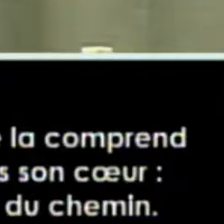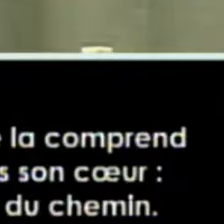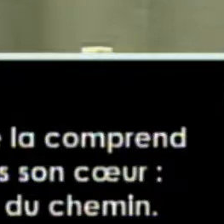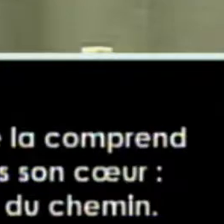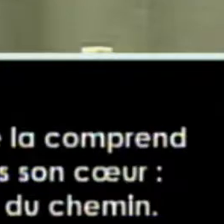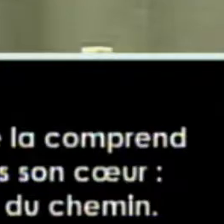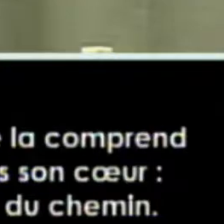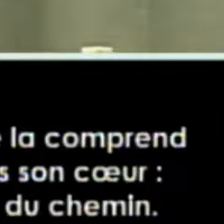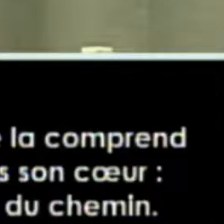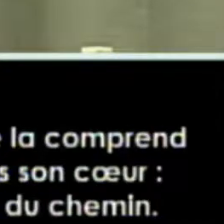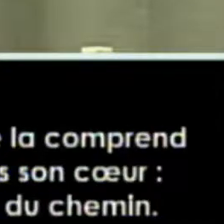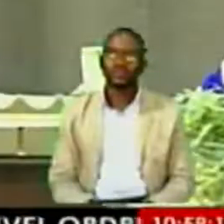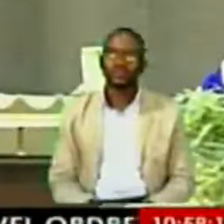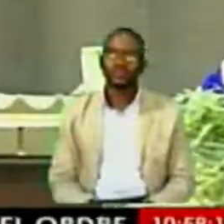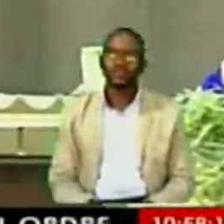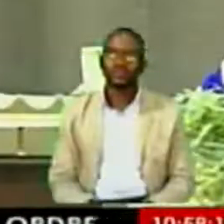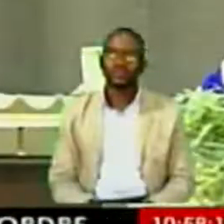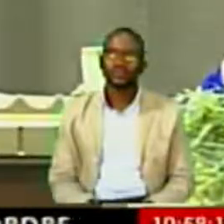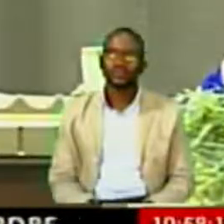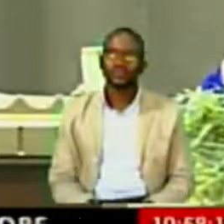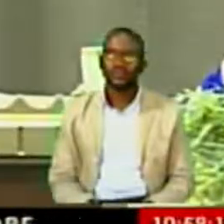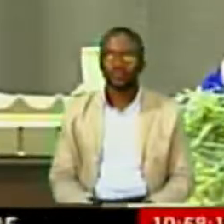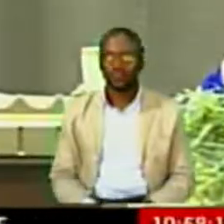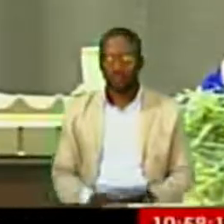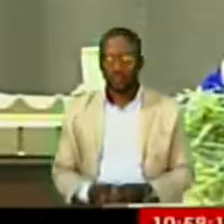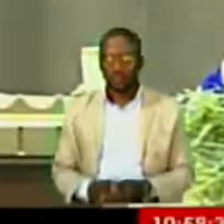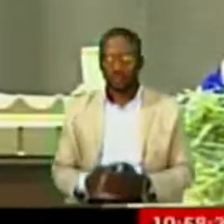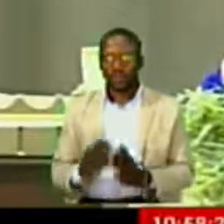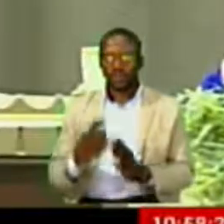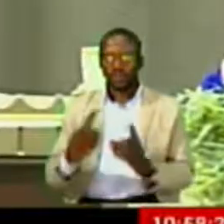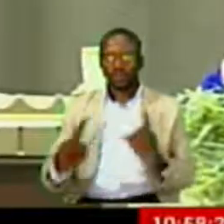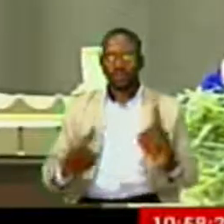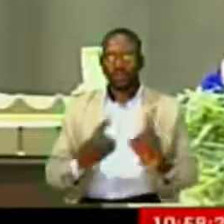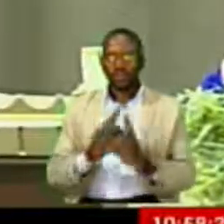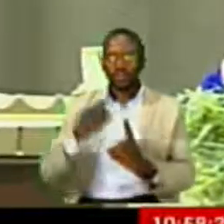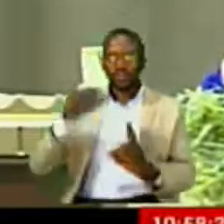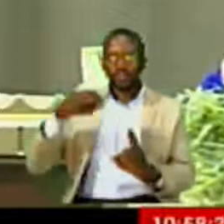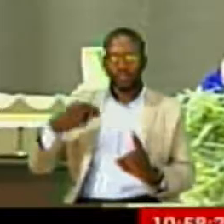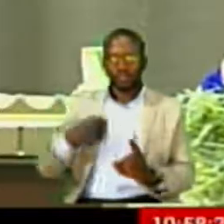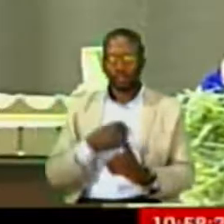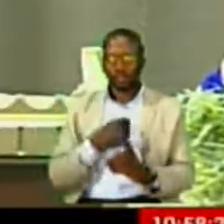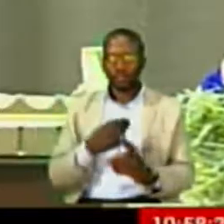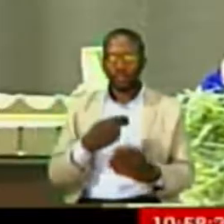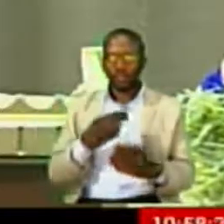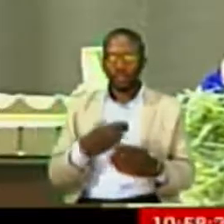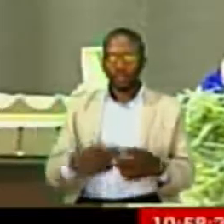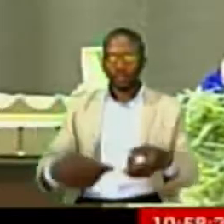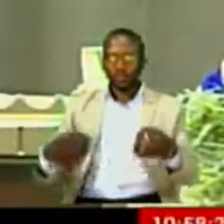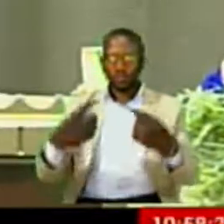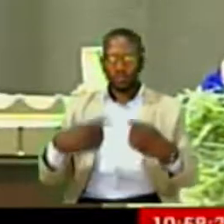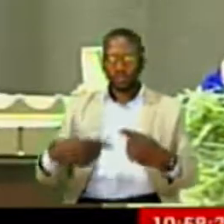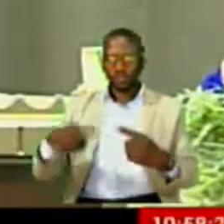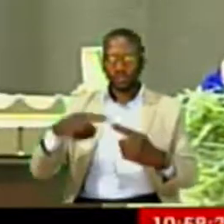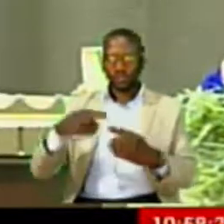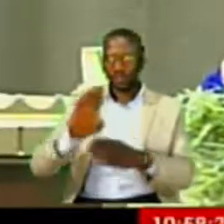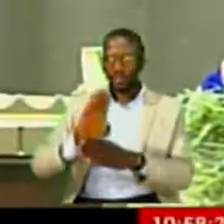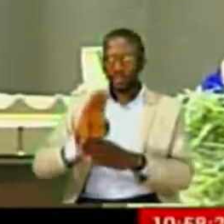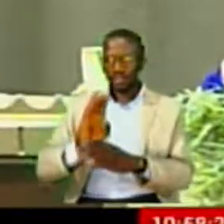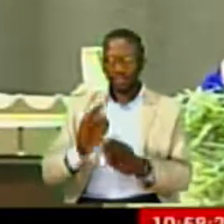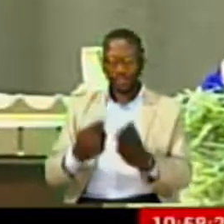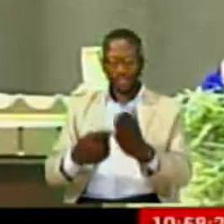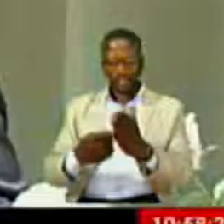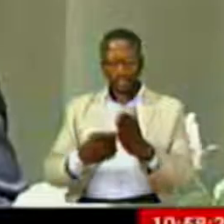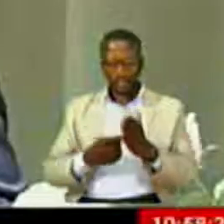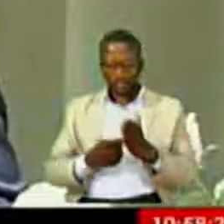wayside. Quand nous venons à l'église, when we come to church, on nous dit dans Ecclésiaste